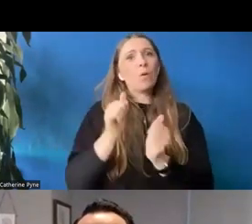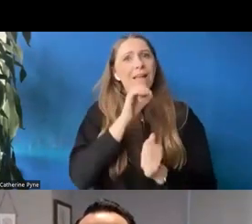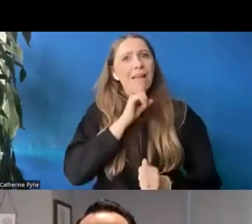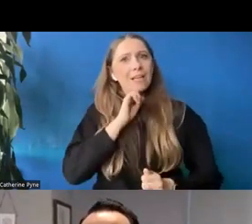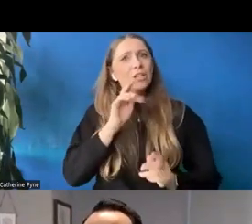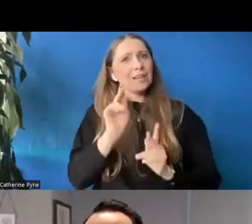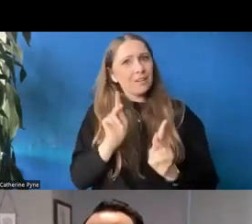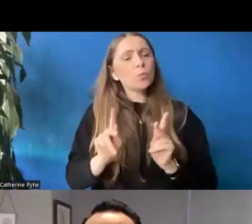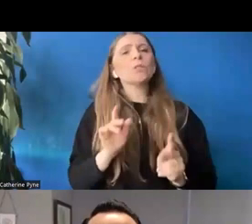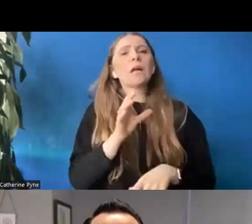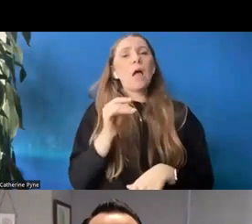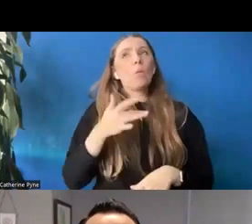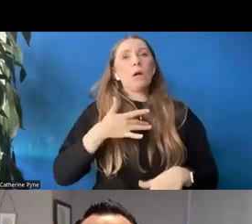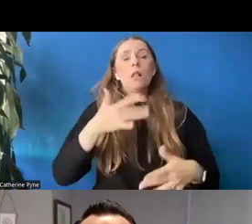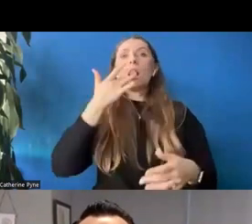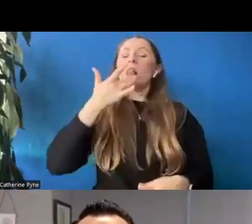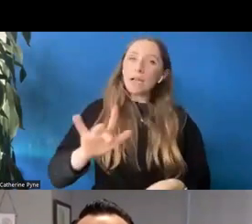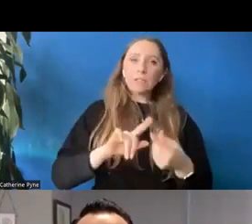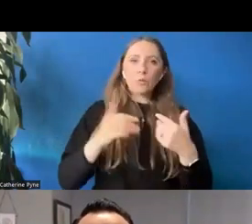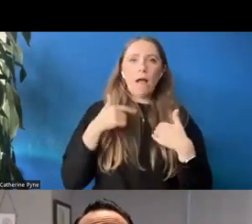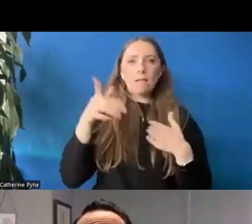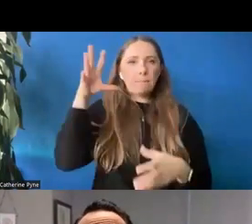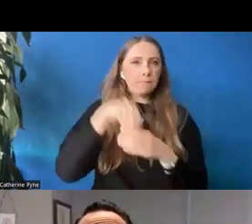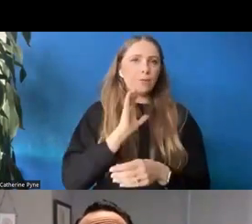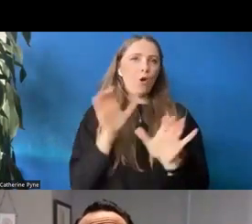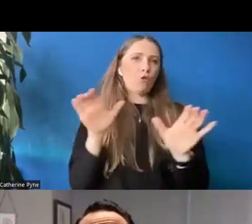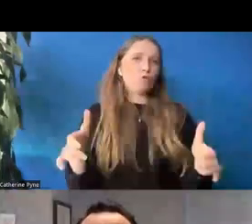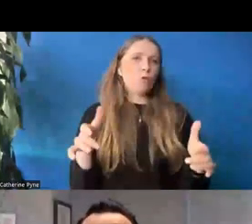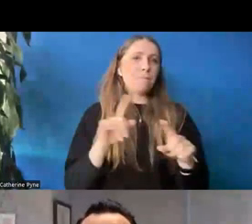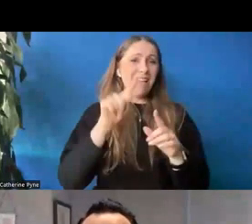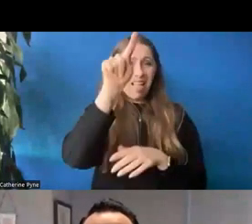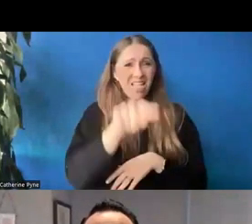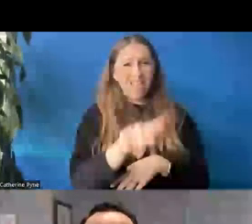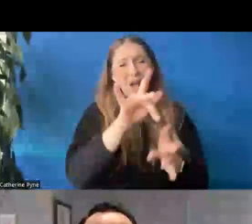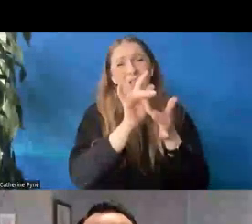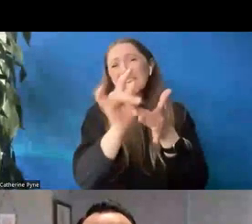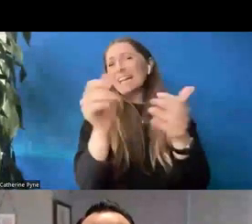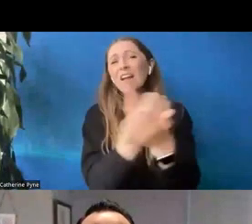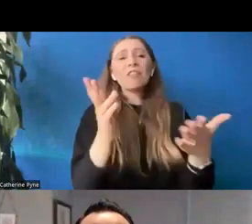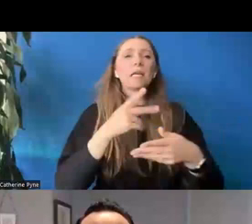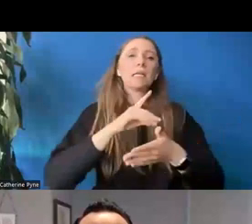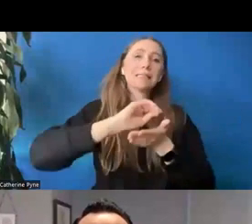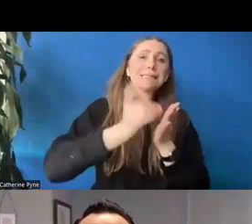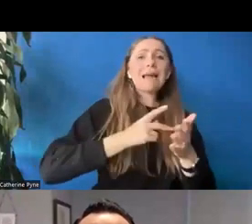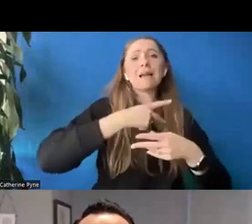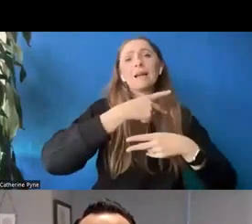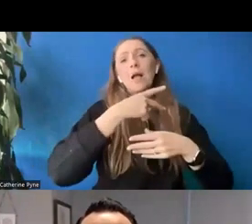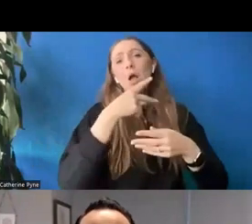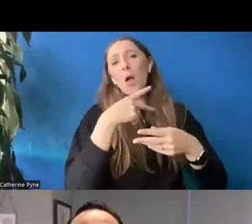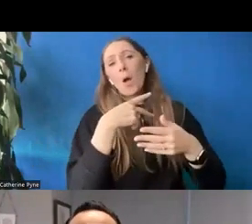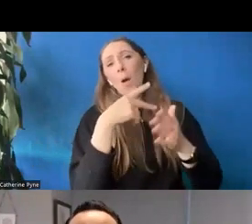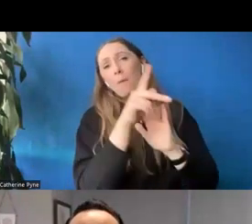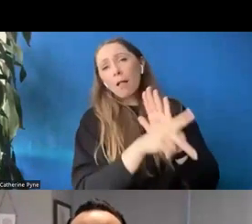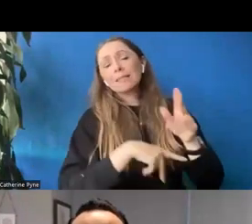to have him as a member of our group. But these are the folks leading the charge, designing the policies and procedures for